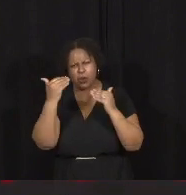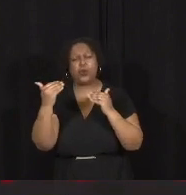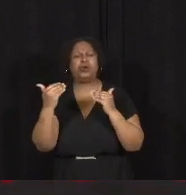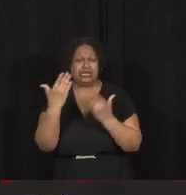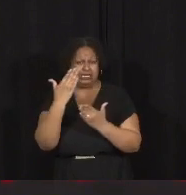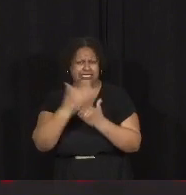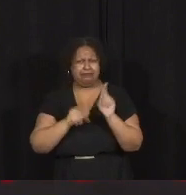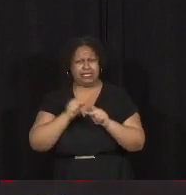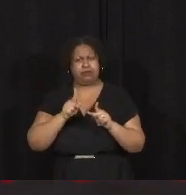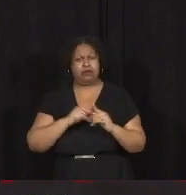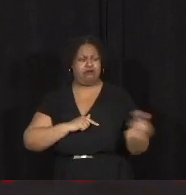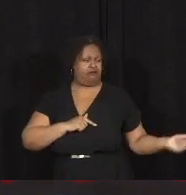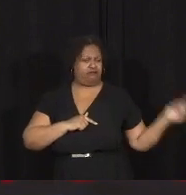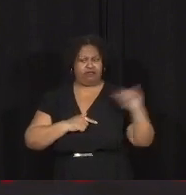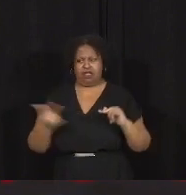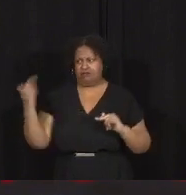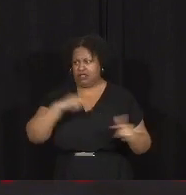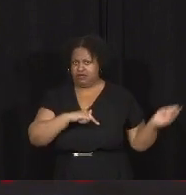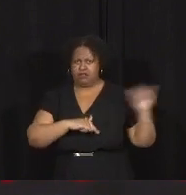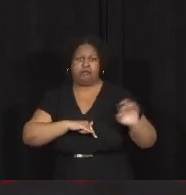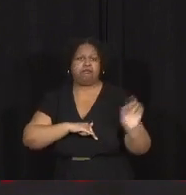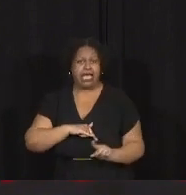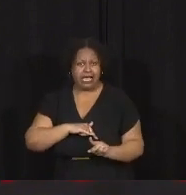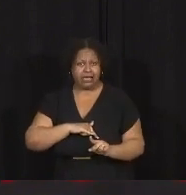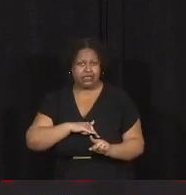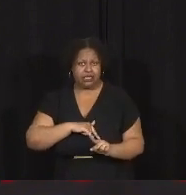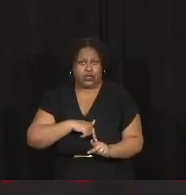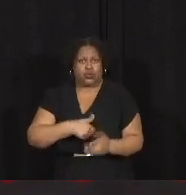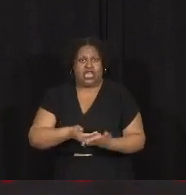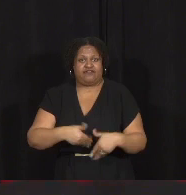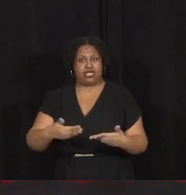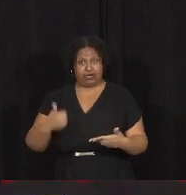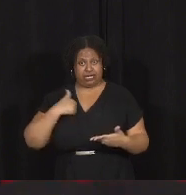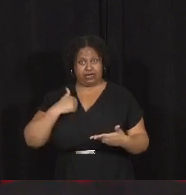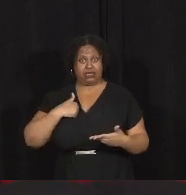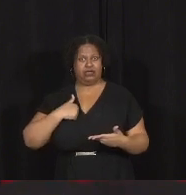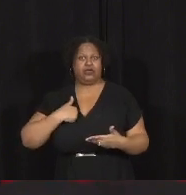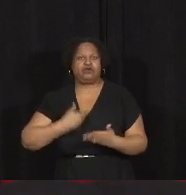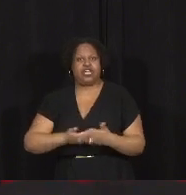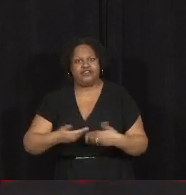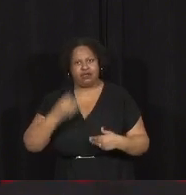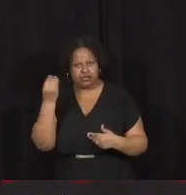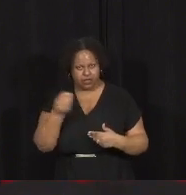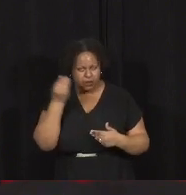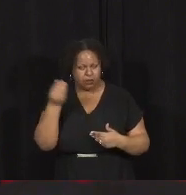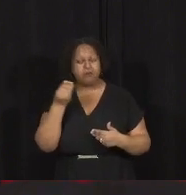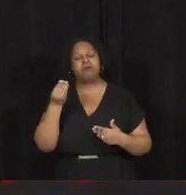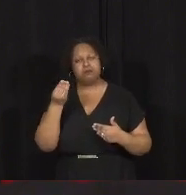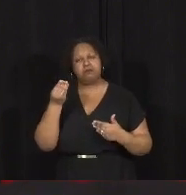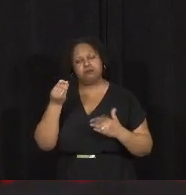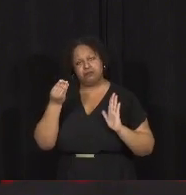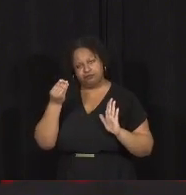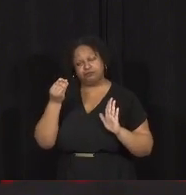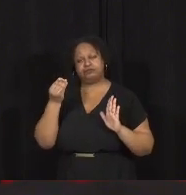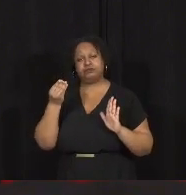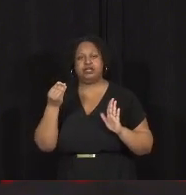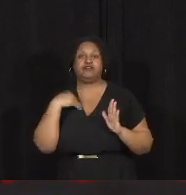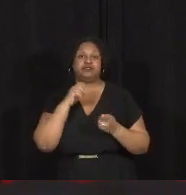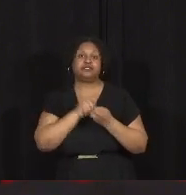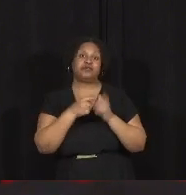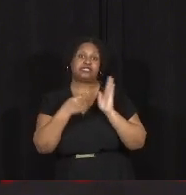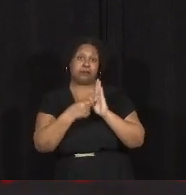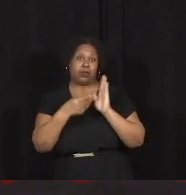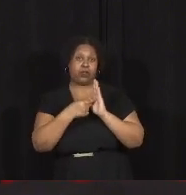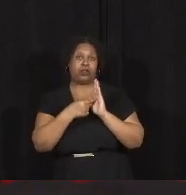from overseas. So if I can use particularly the example of the so-called